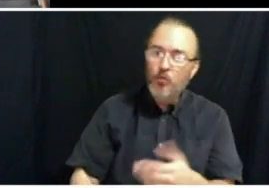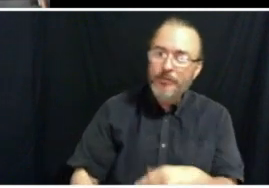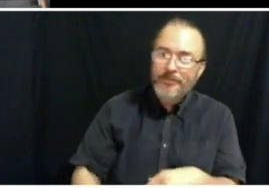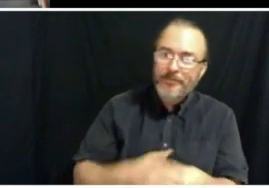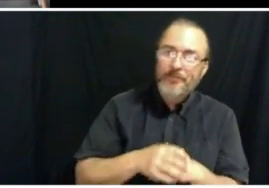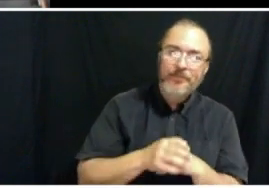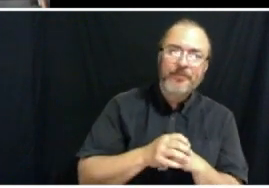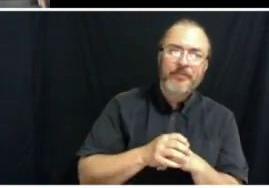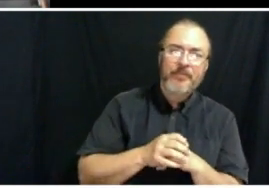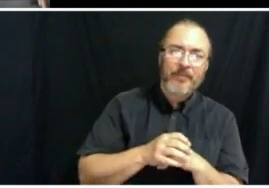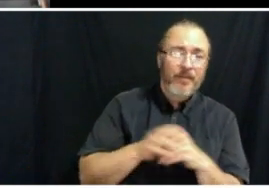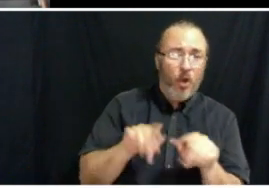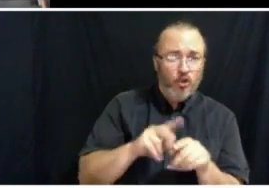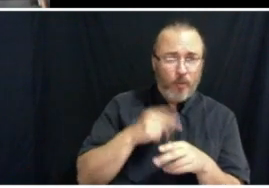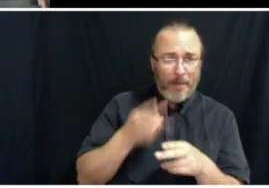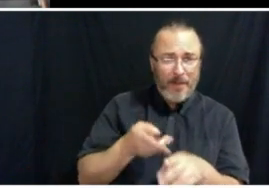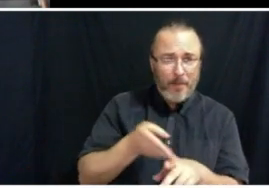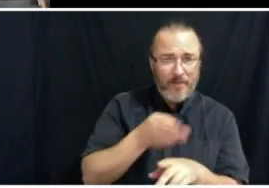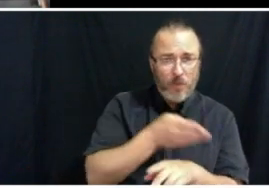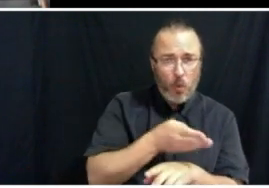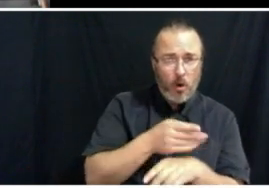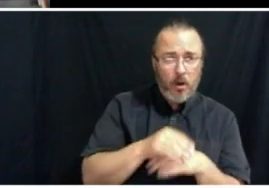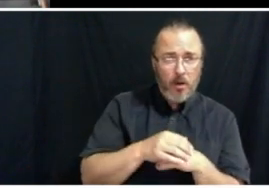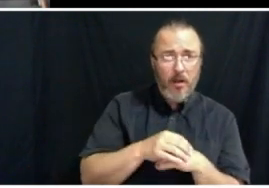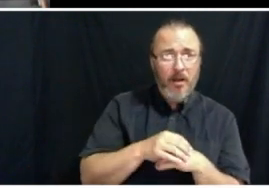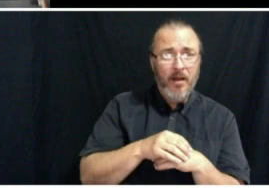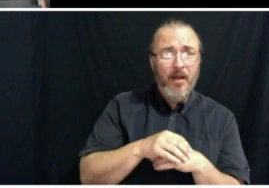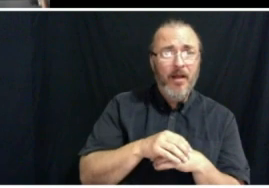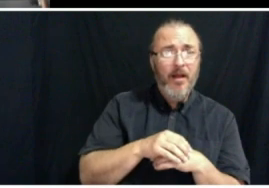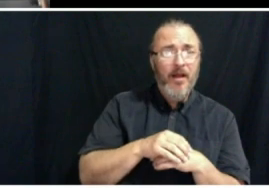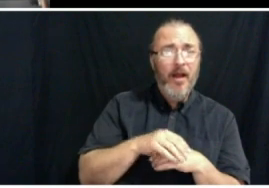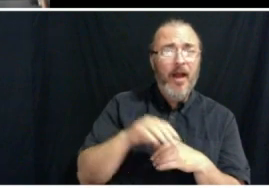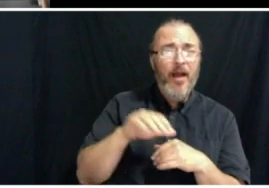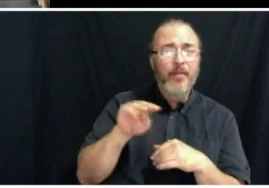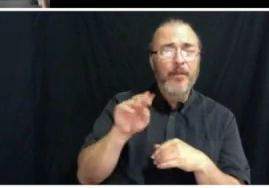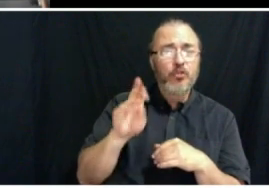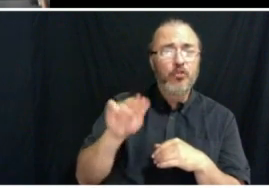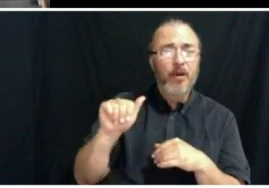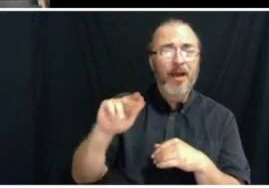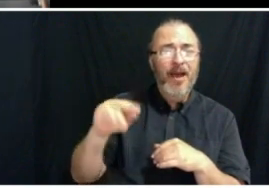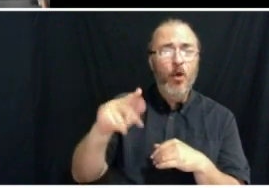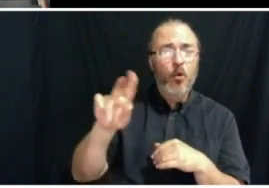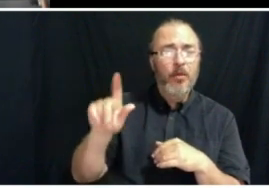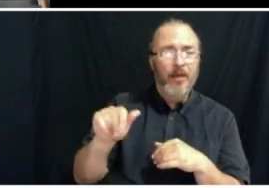mention before, unfortunately, Minister Angulo had to leave. We were very grateful for her participation.